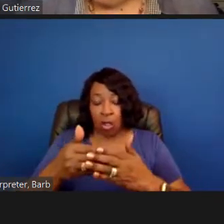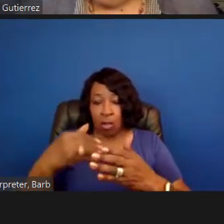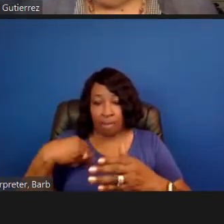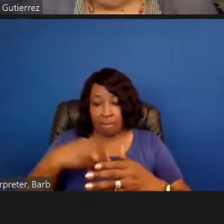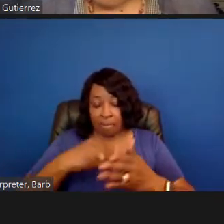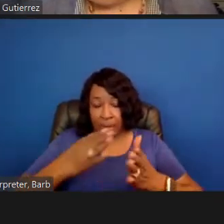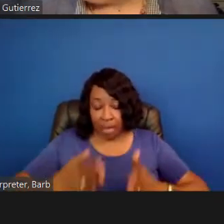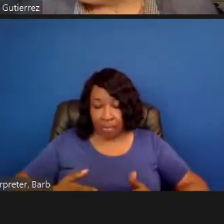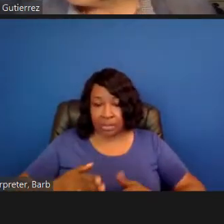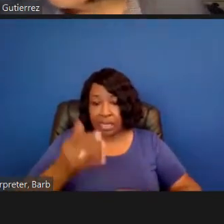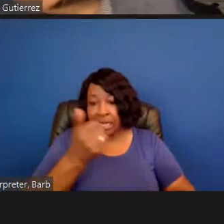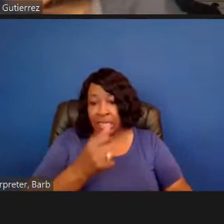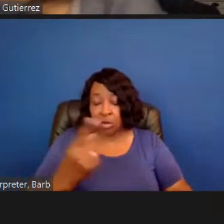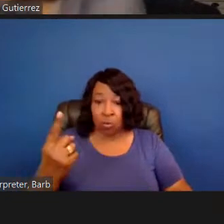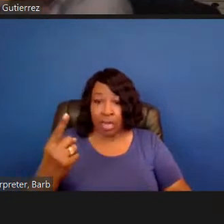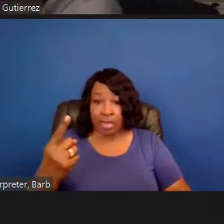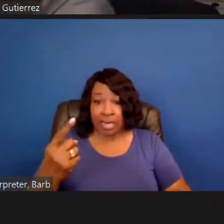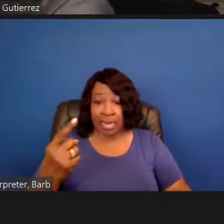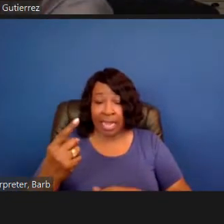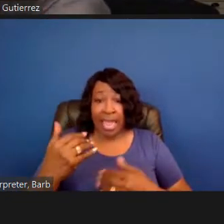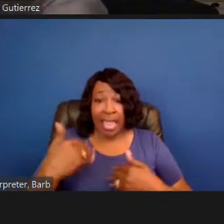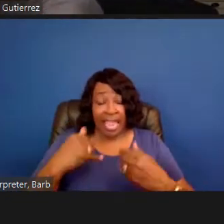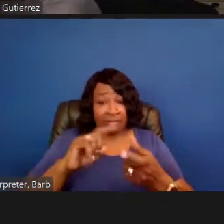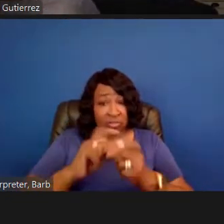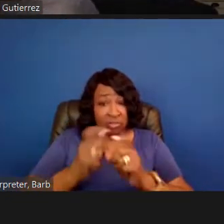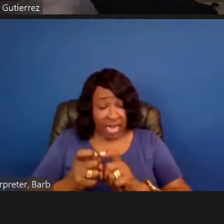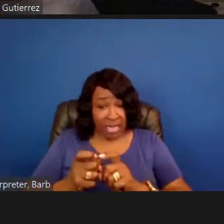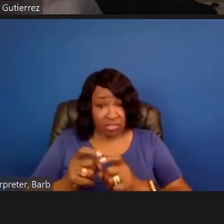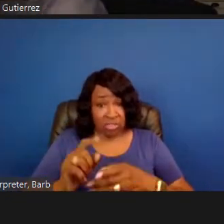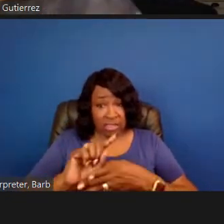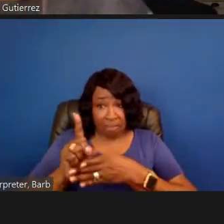Does anyone have any changes to the minutes?